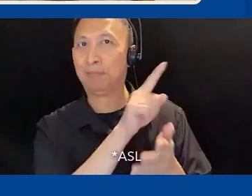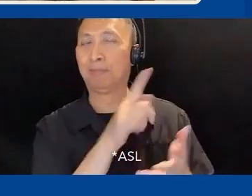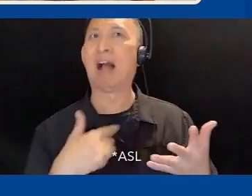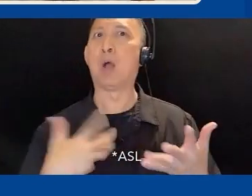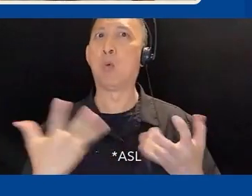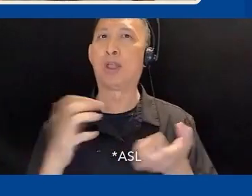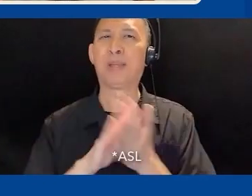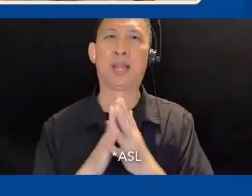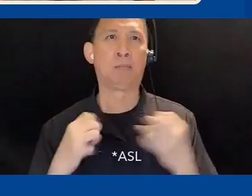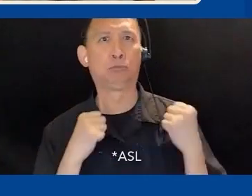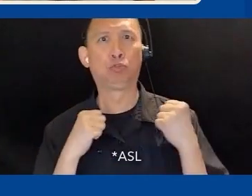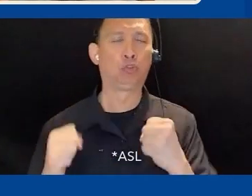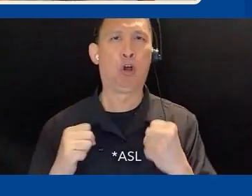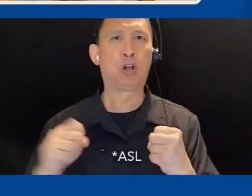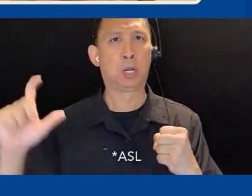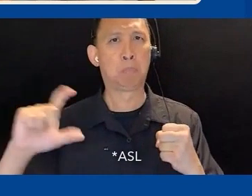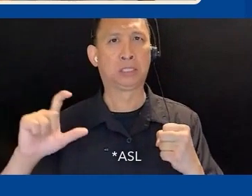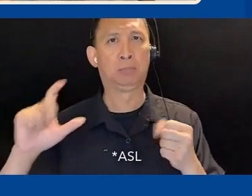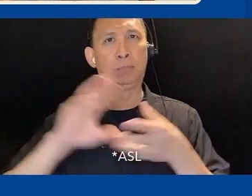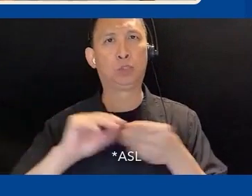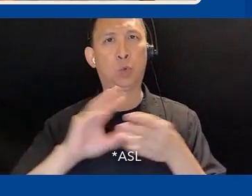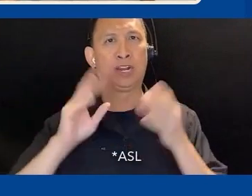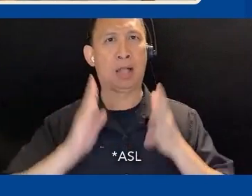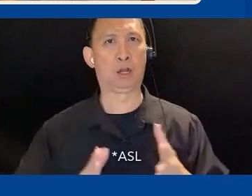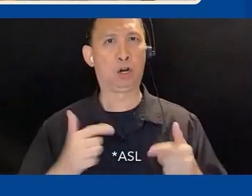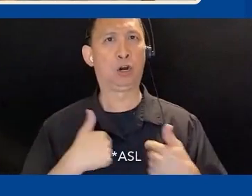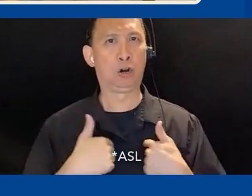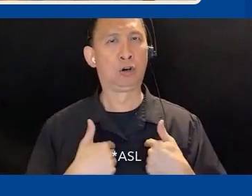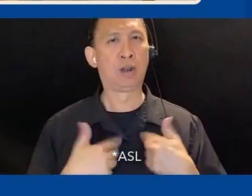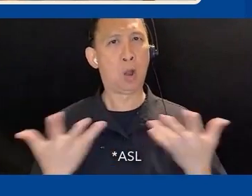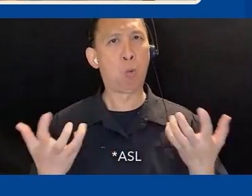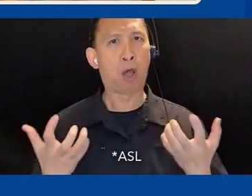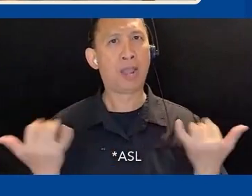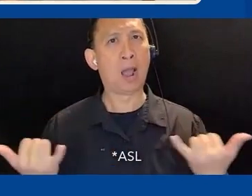Muslim storyteller. Like, it's made me kind of, you know, I think you,